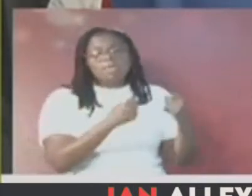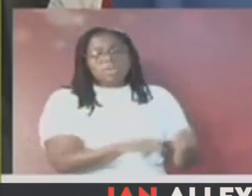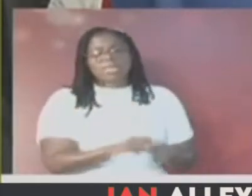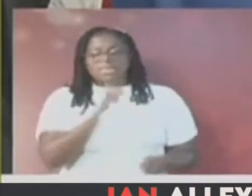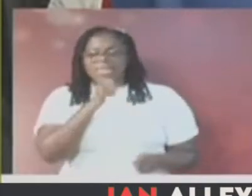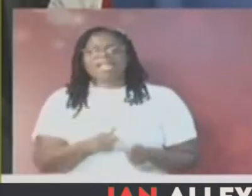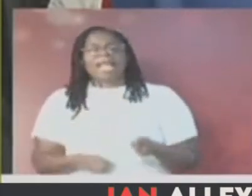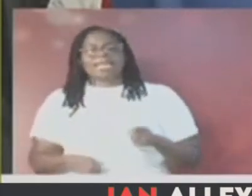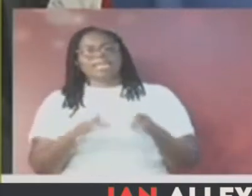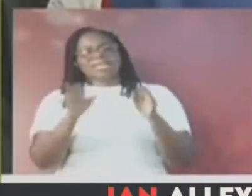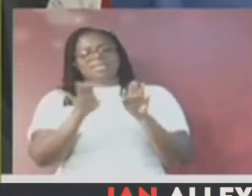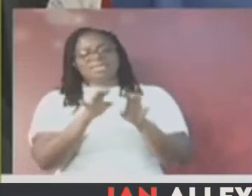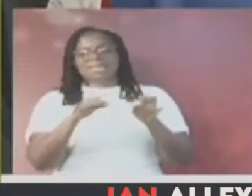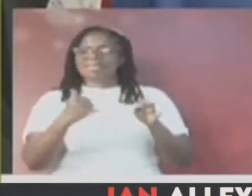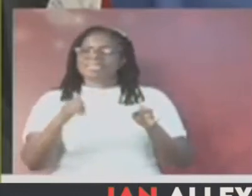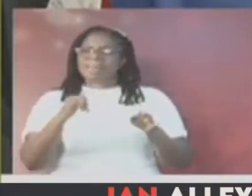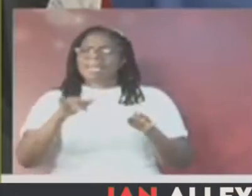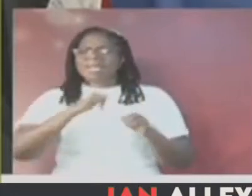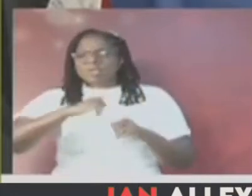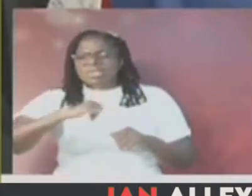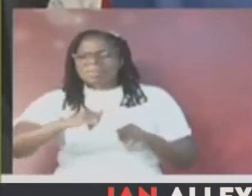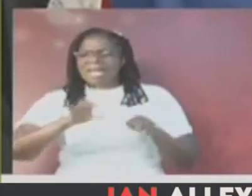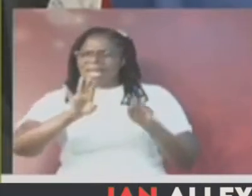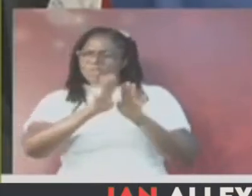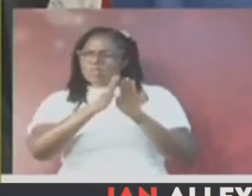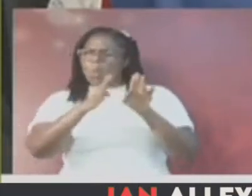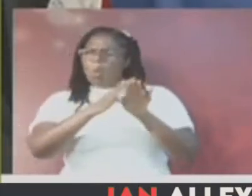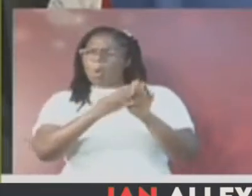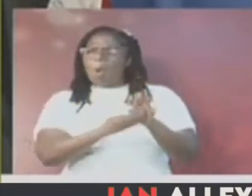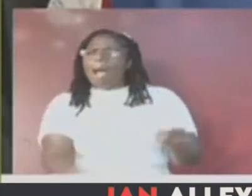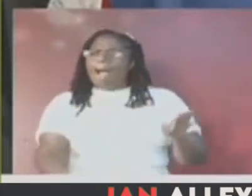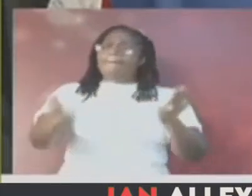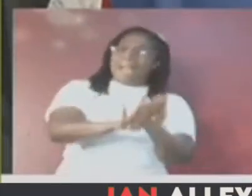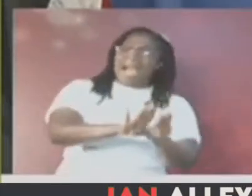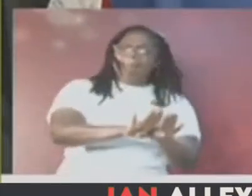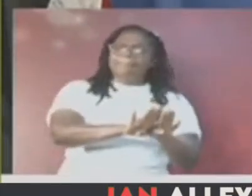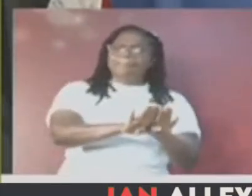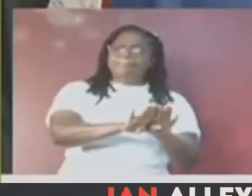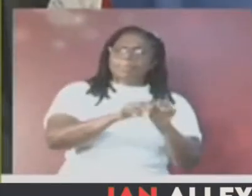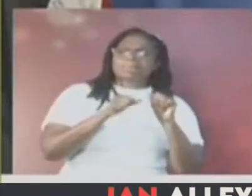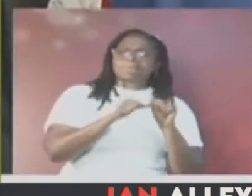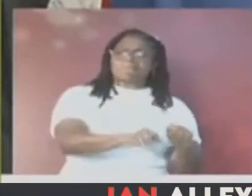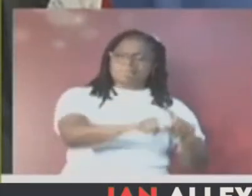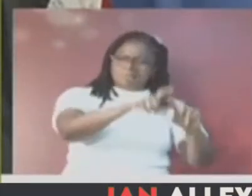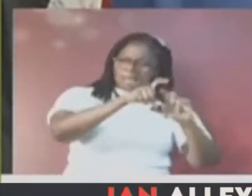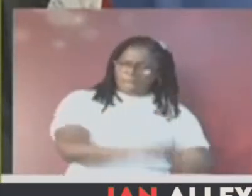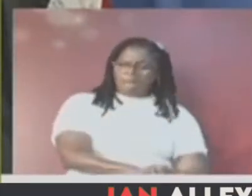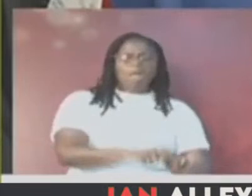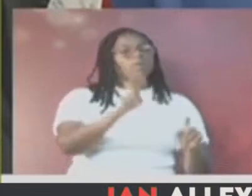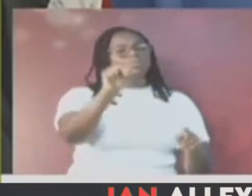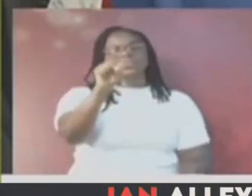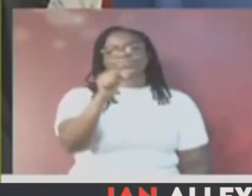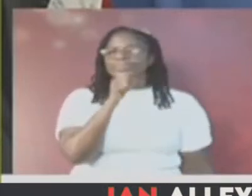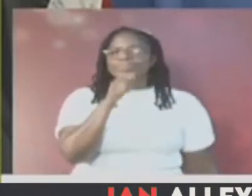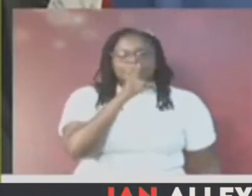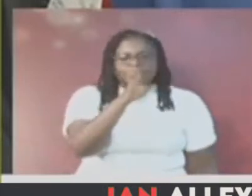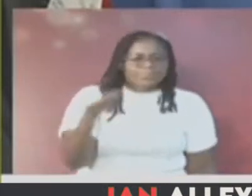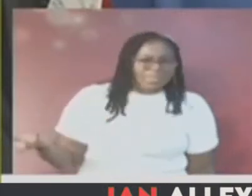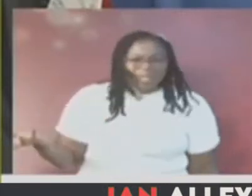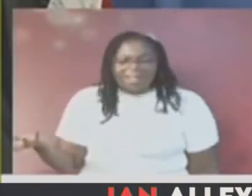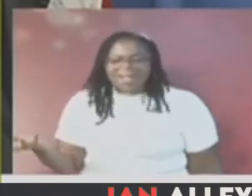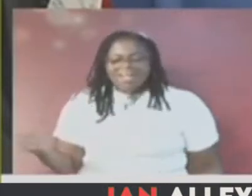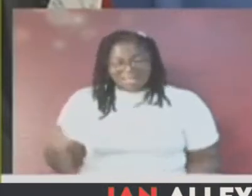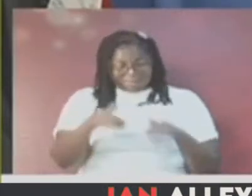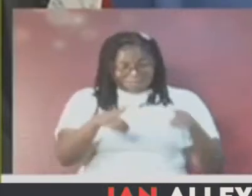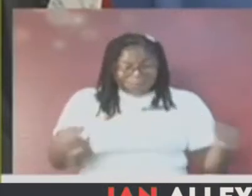shut like a door and who outside, outside, who inside, inside. We have brought tens of thousands of persons across the border, and we're still doing that. But